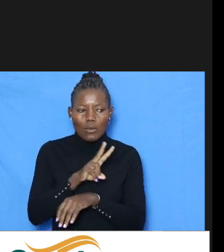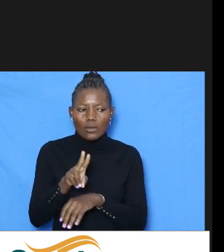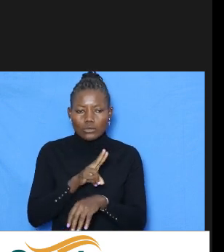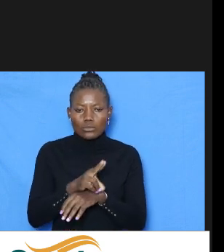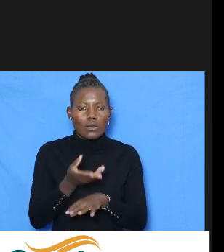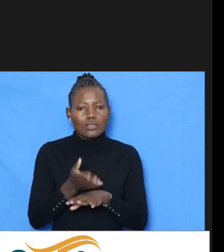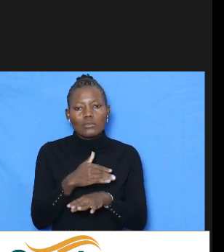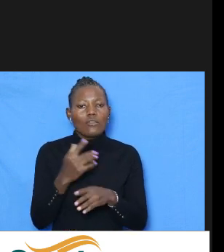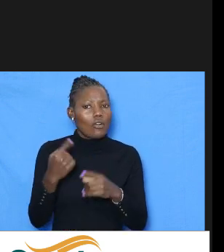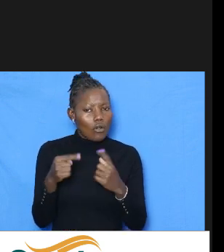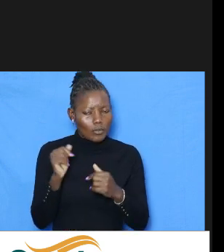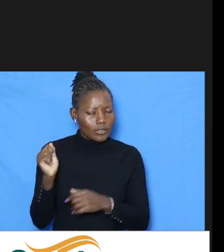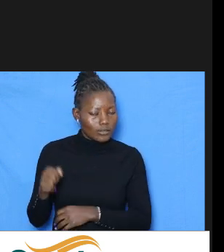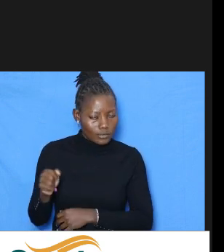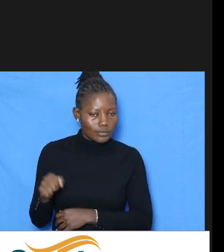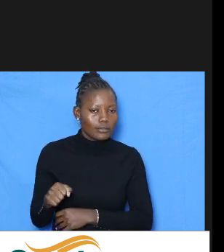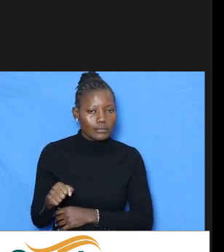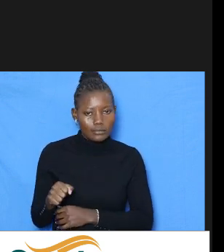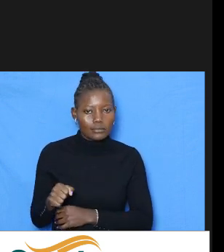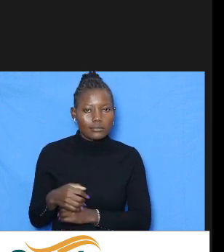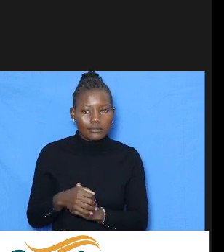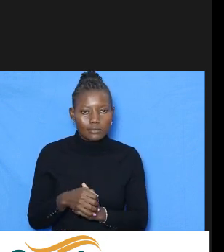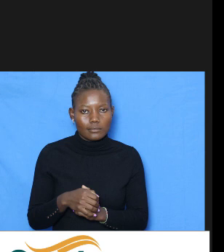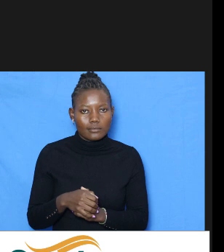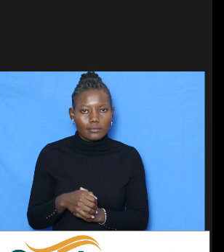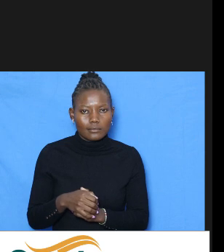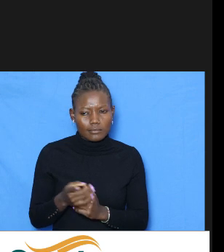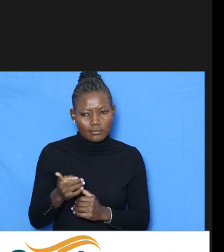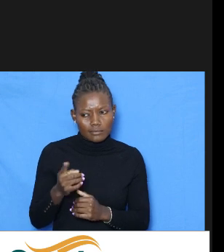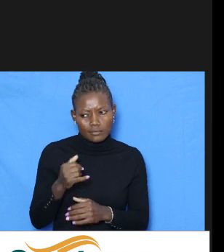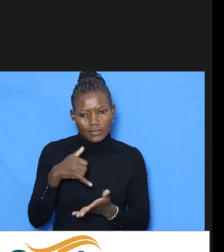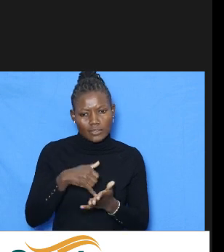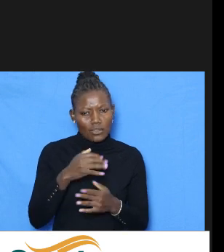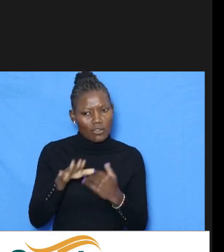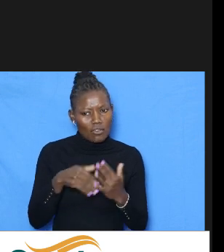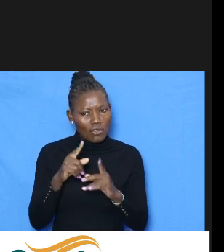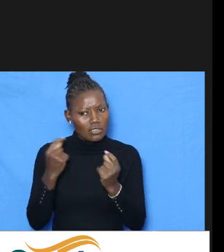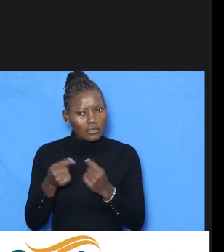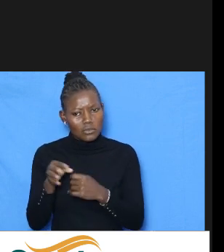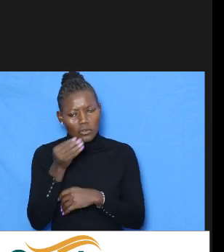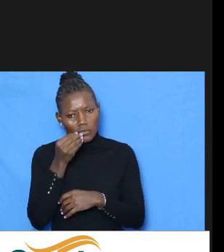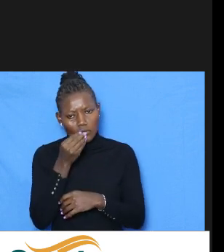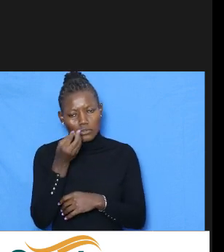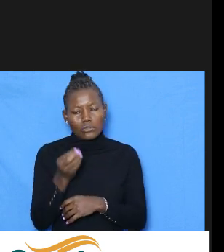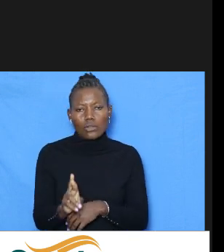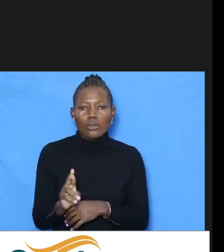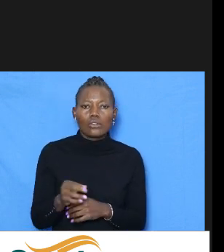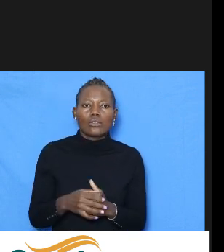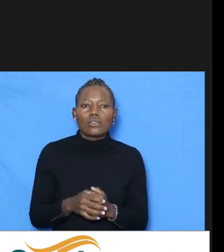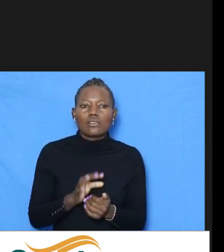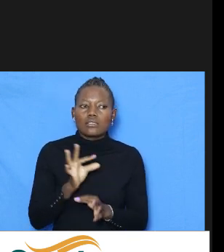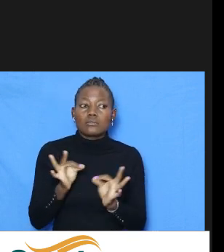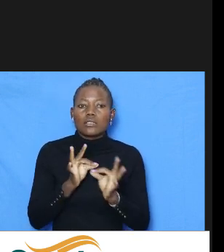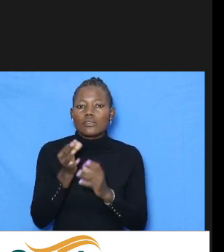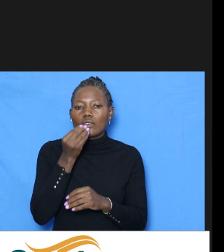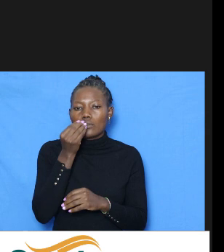competition. Yes. Does this involve all types of food, or there are specific